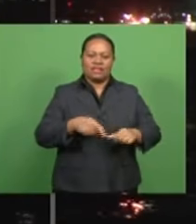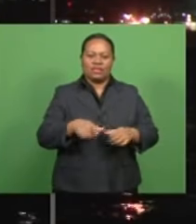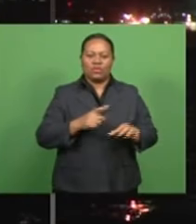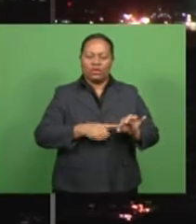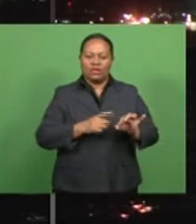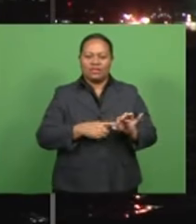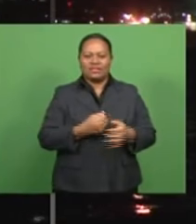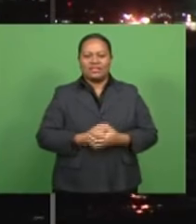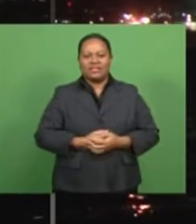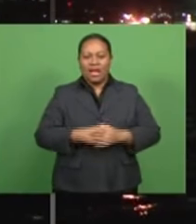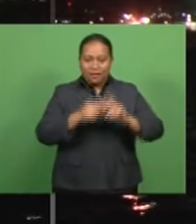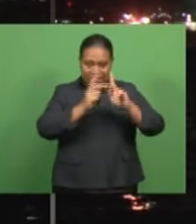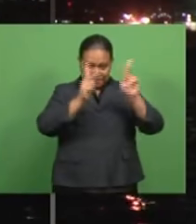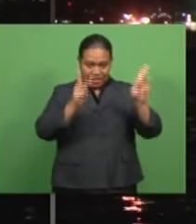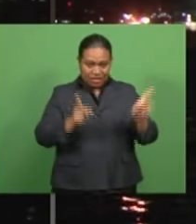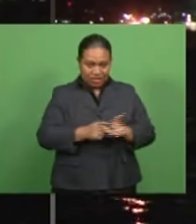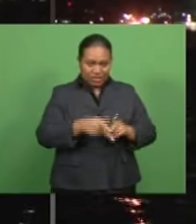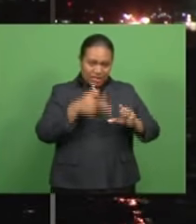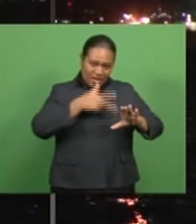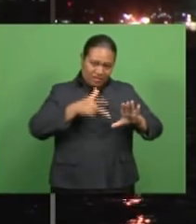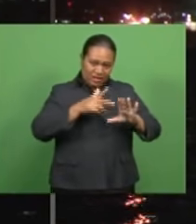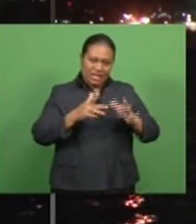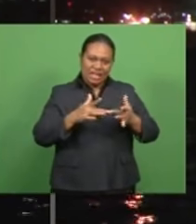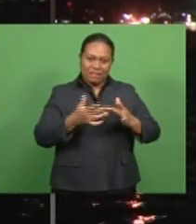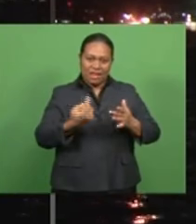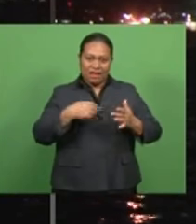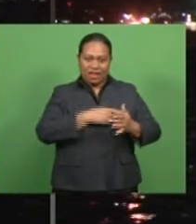us newsworthy pictures and videos on email